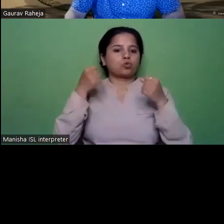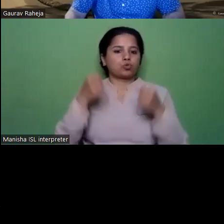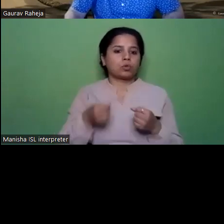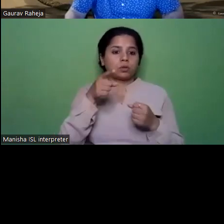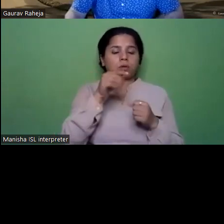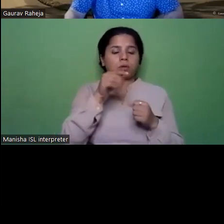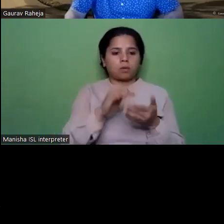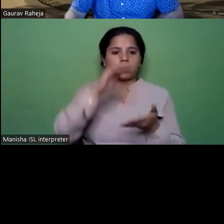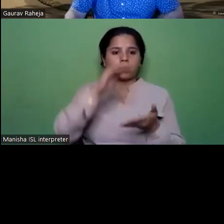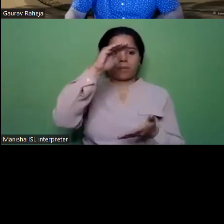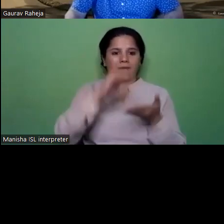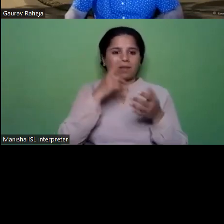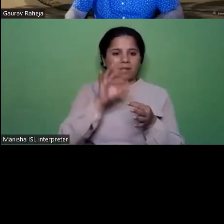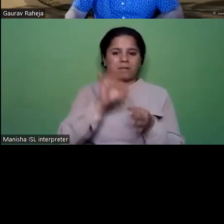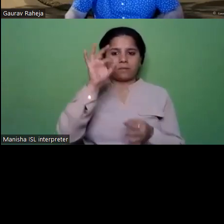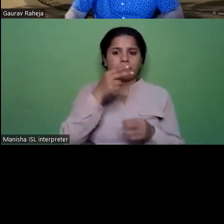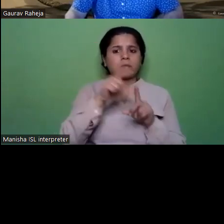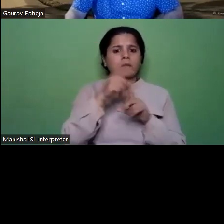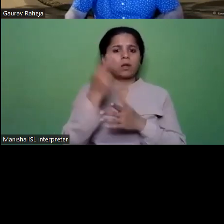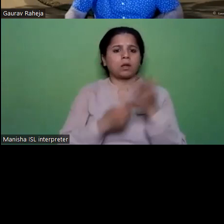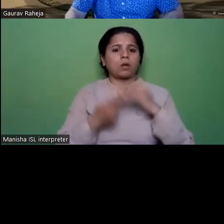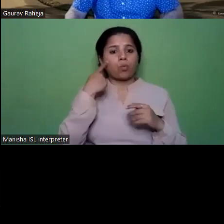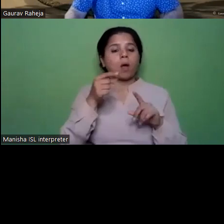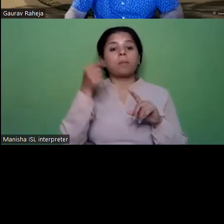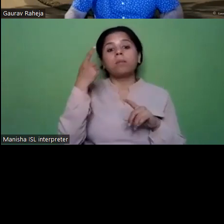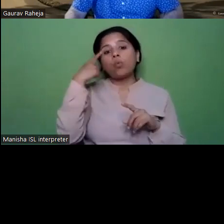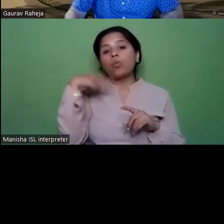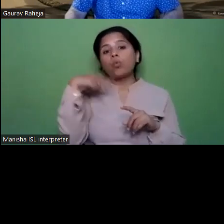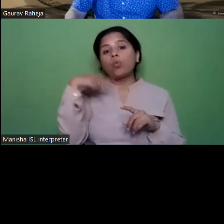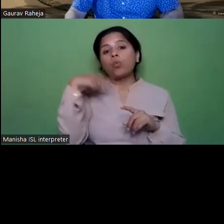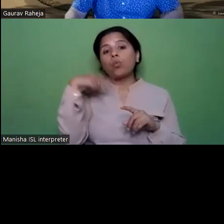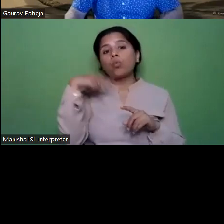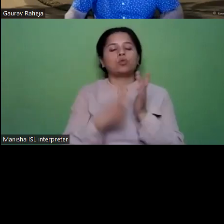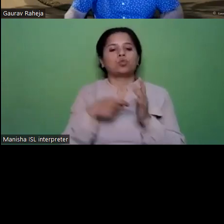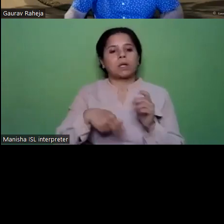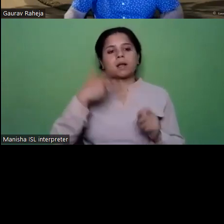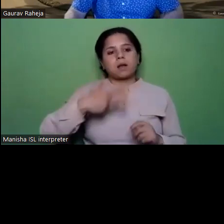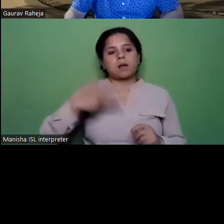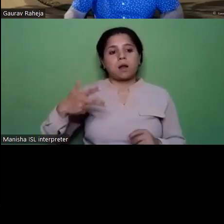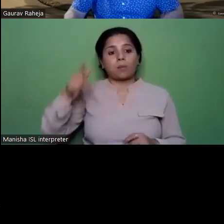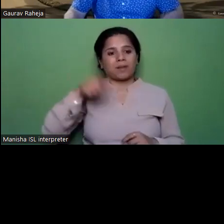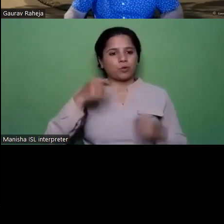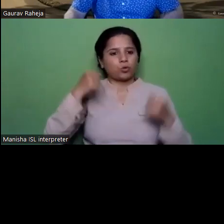was designed by a designer called Peter Opsvik in Denmark. And you see there's a chair.